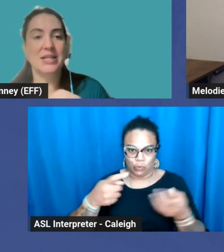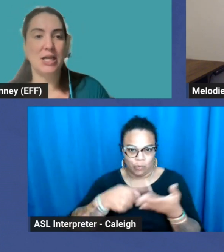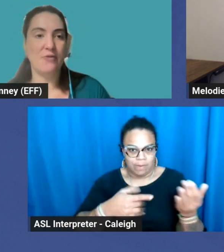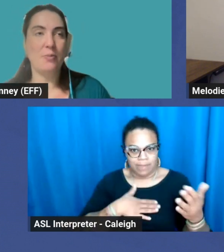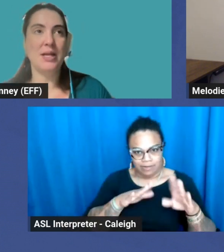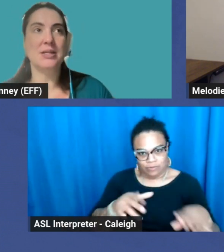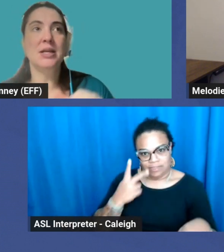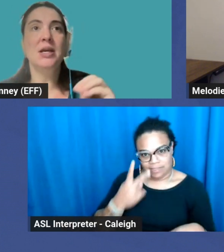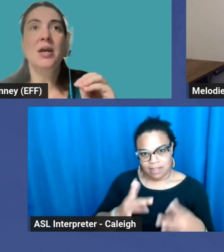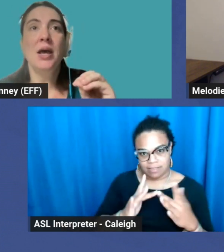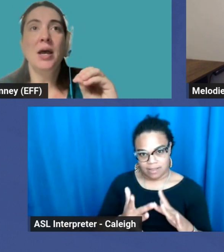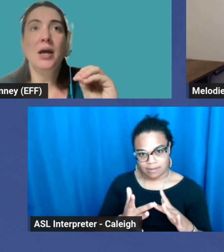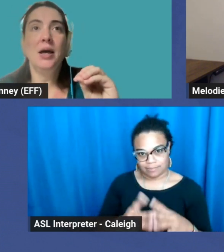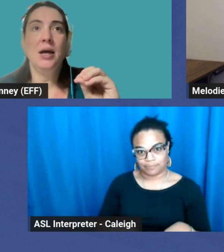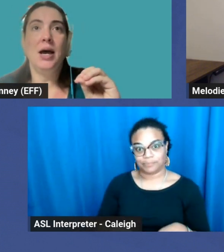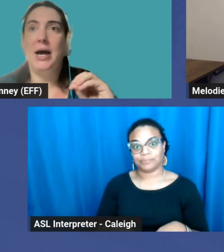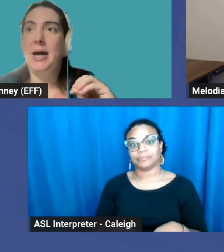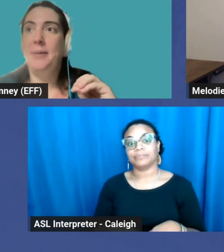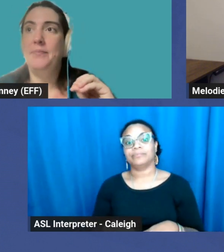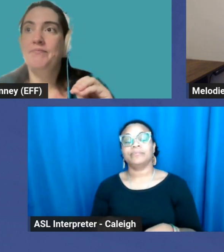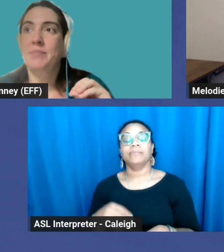and the government